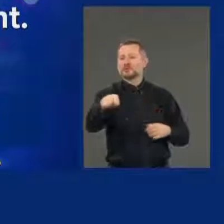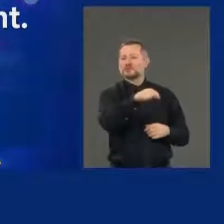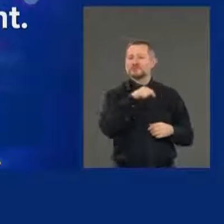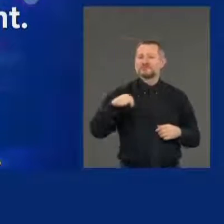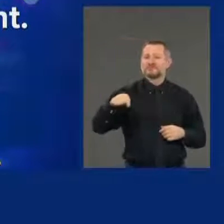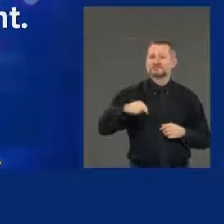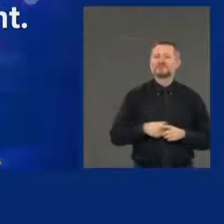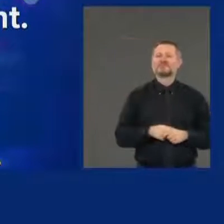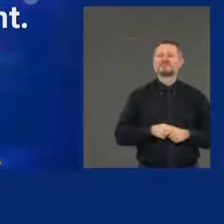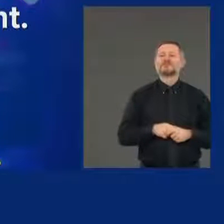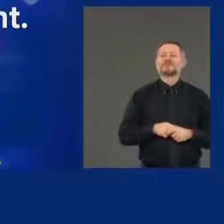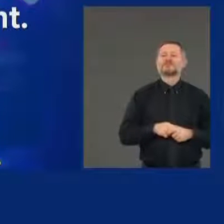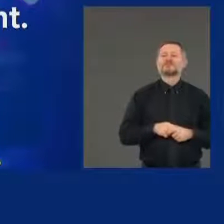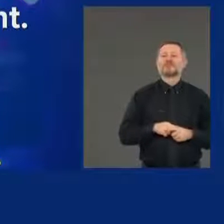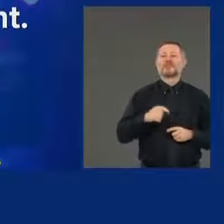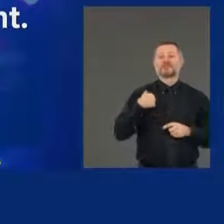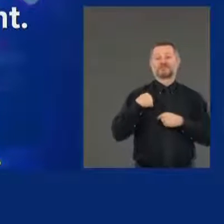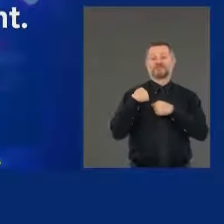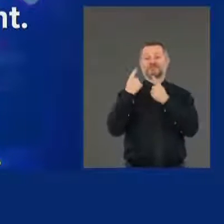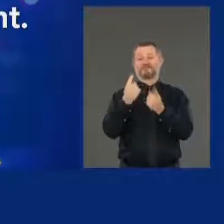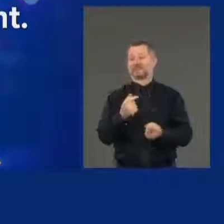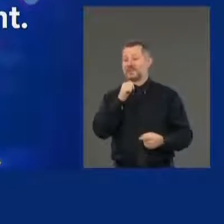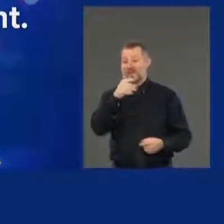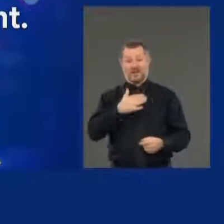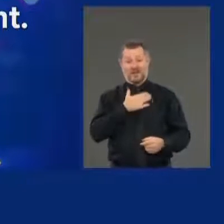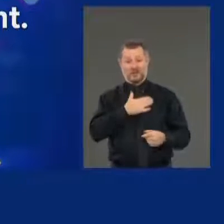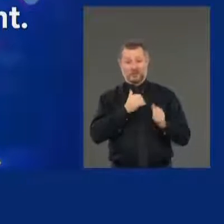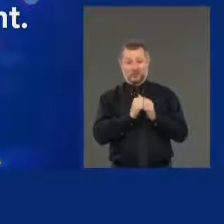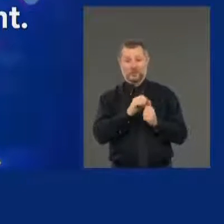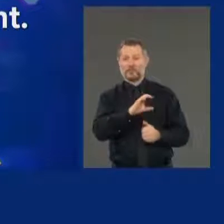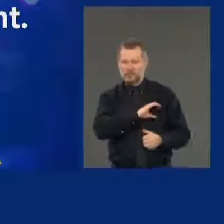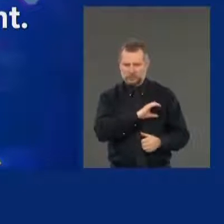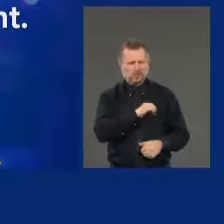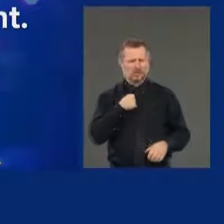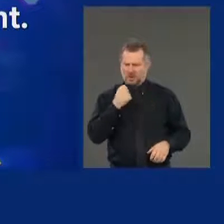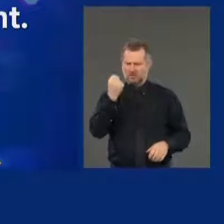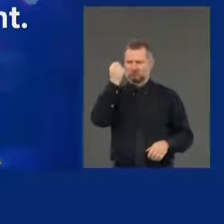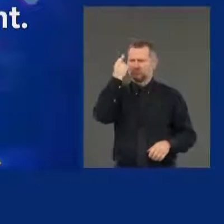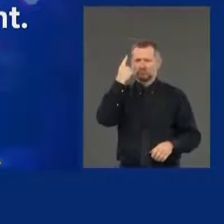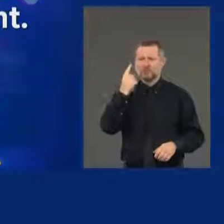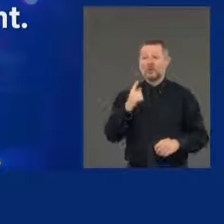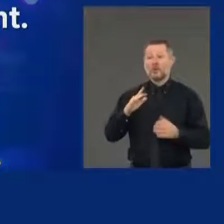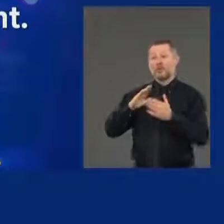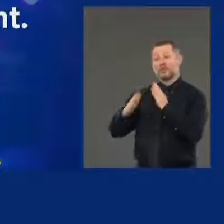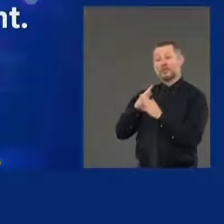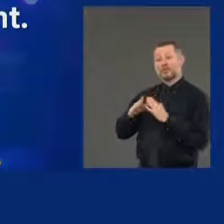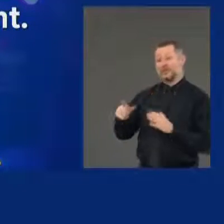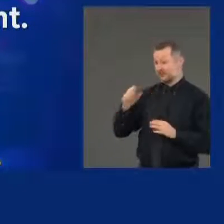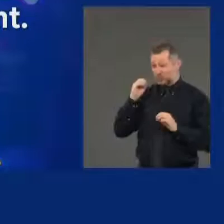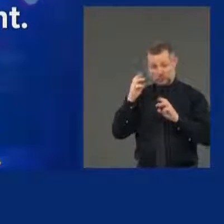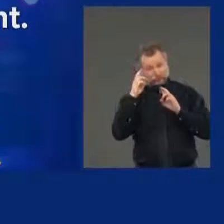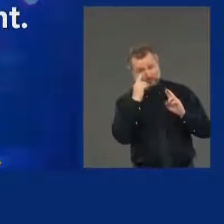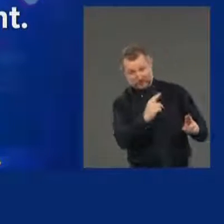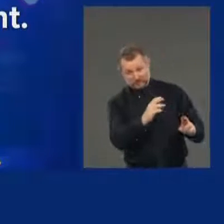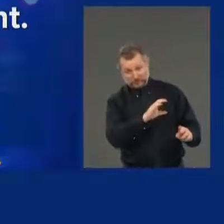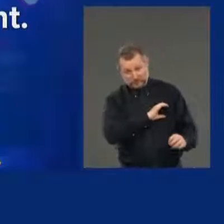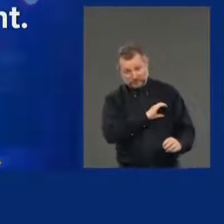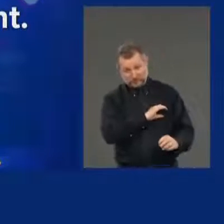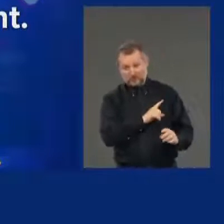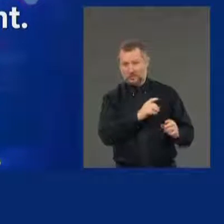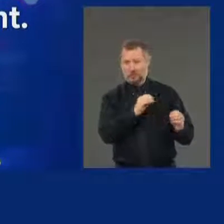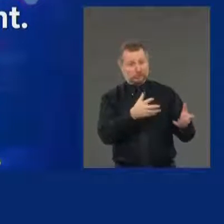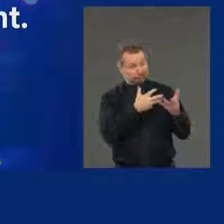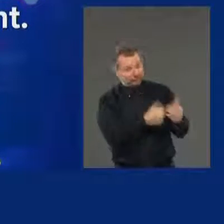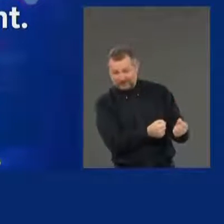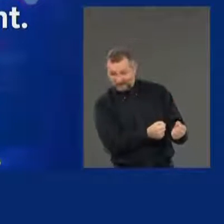The policing doesn't work, and it doesn't, because as soon as you lose respect and trust between the police and the community, it's not